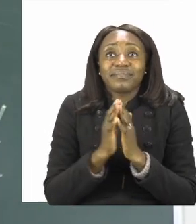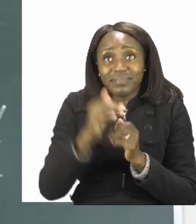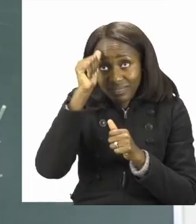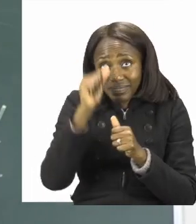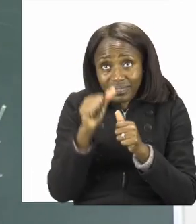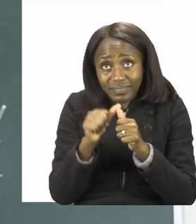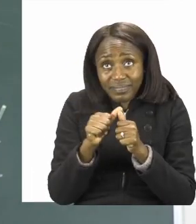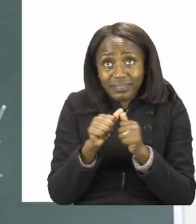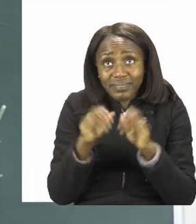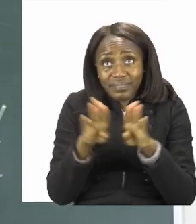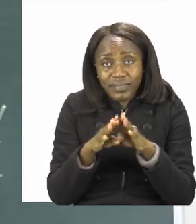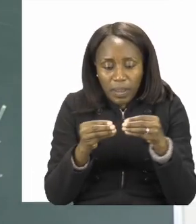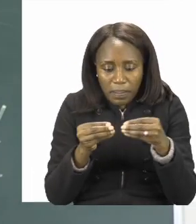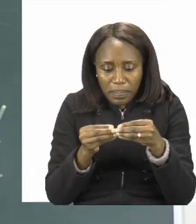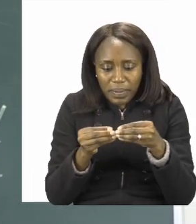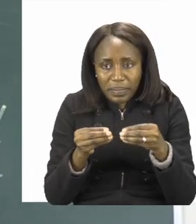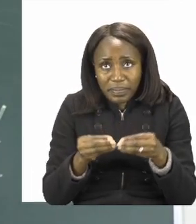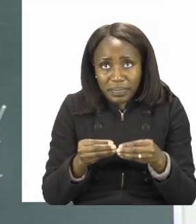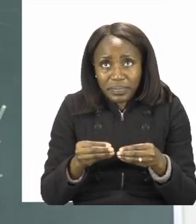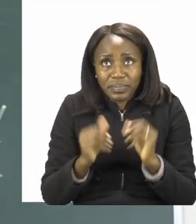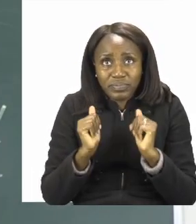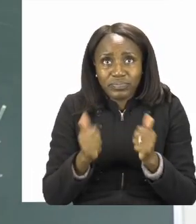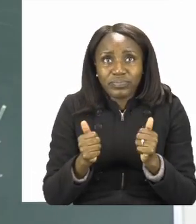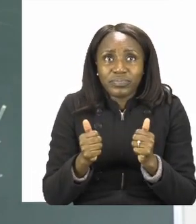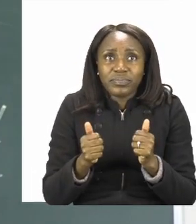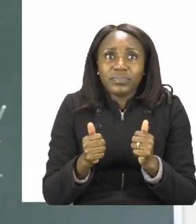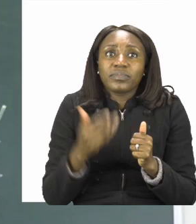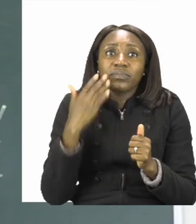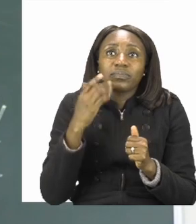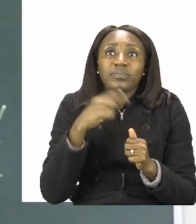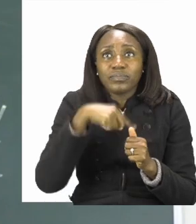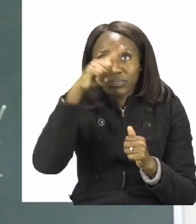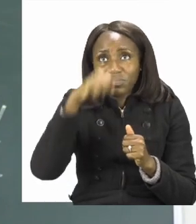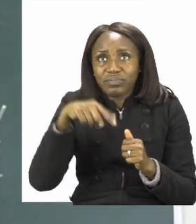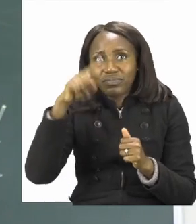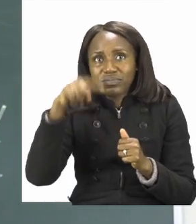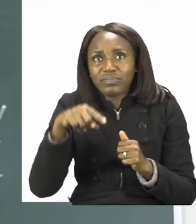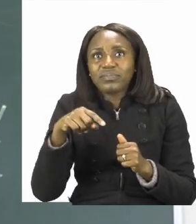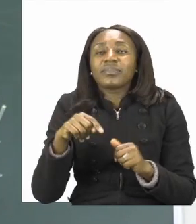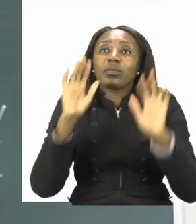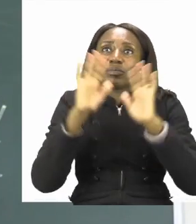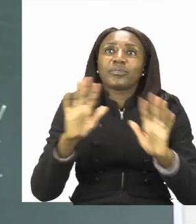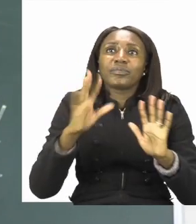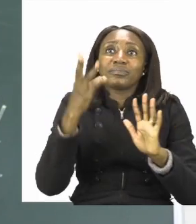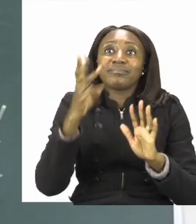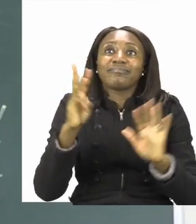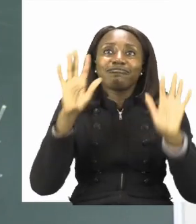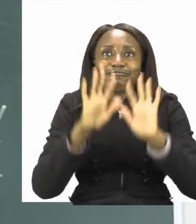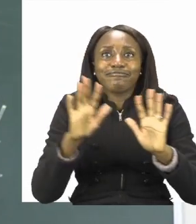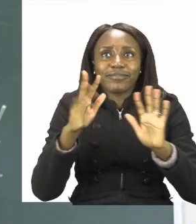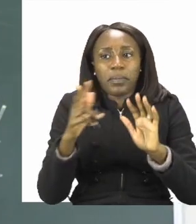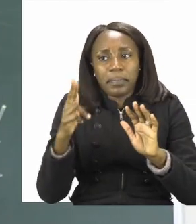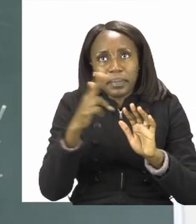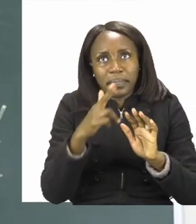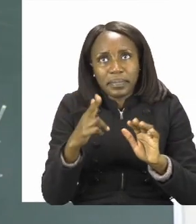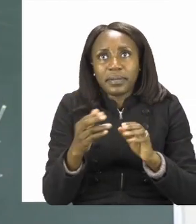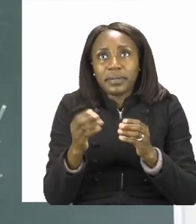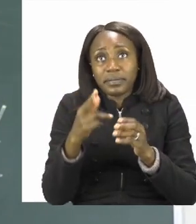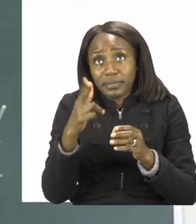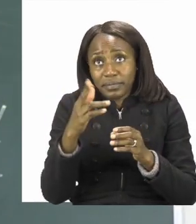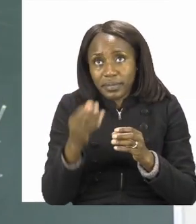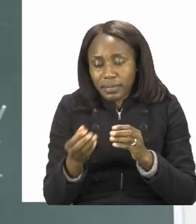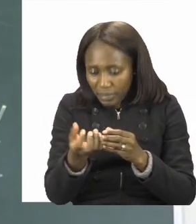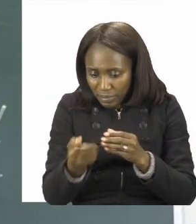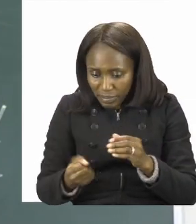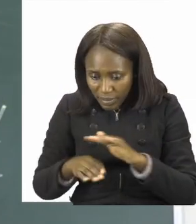your patterns nicely, to make sure that you color your 6 cars, and to cut and put away the pair of scissors before